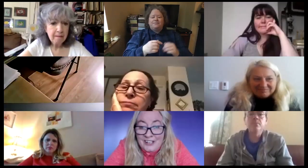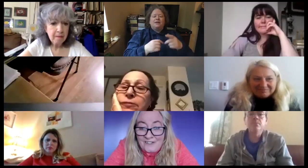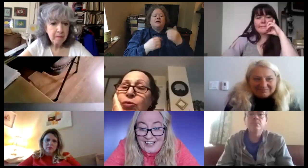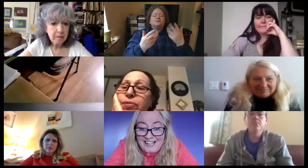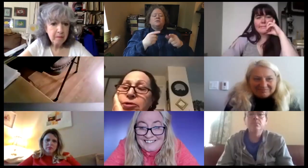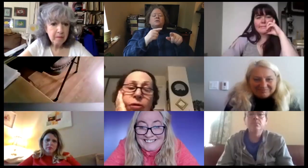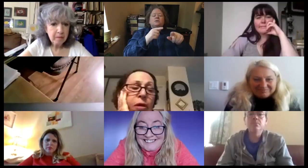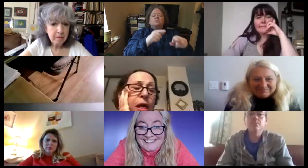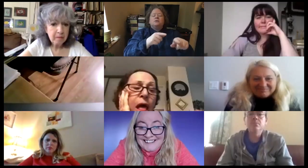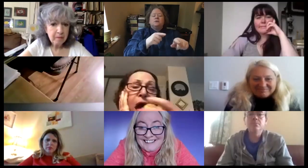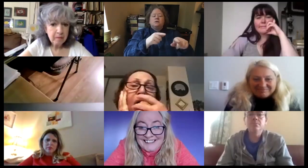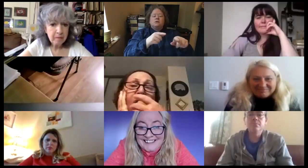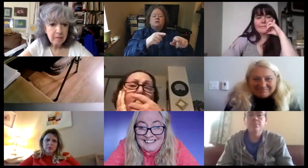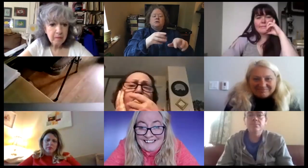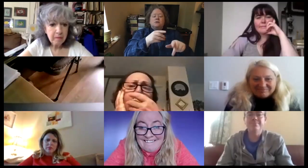Thank you for that.